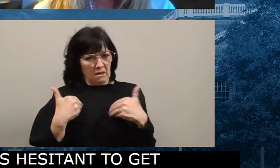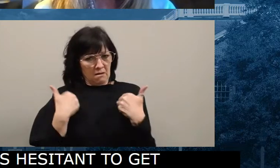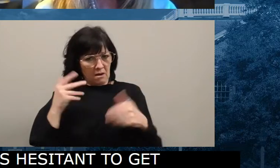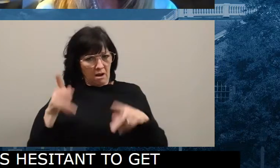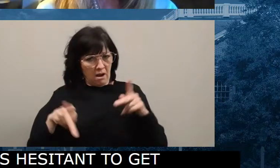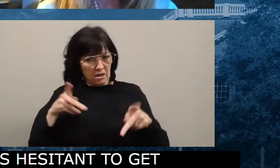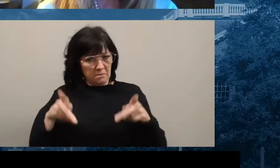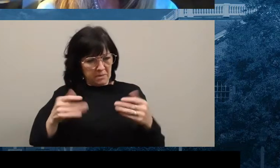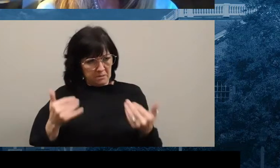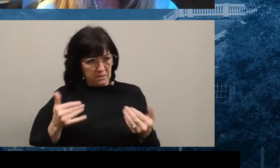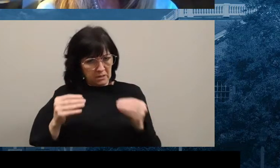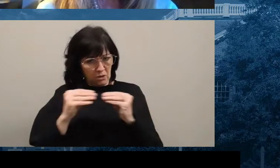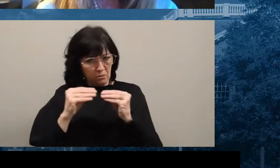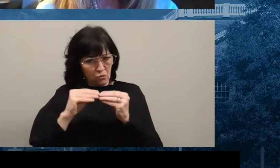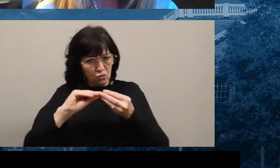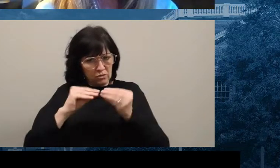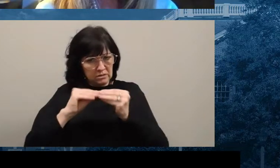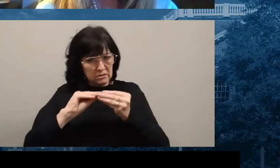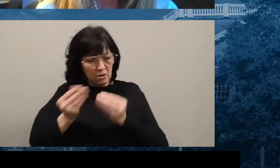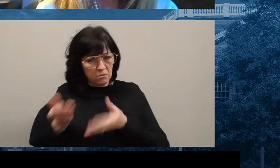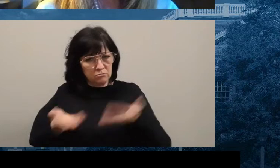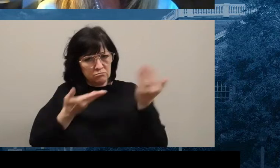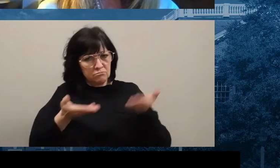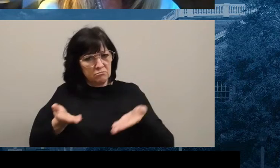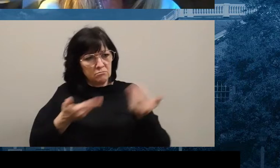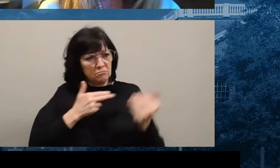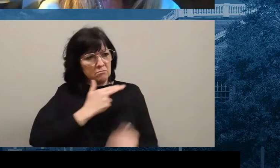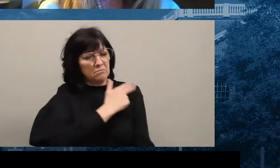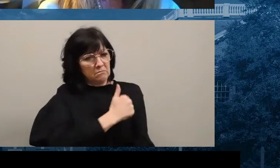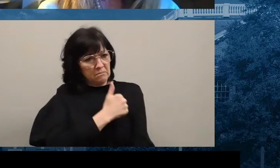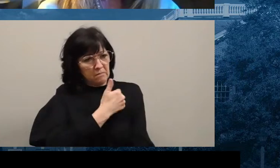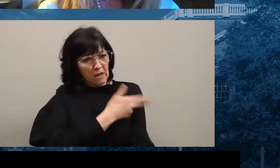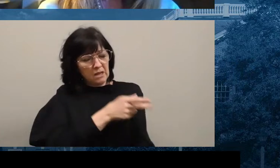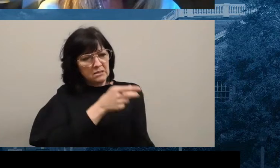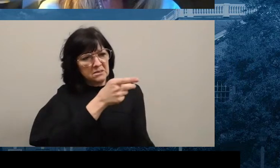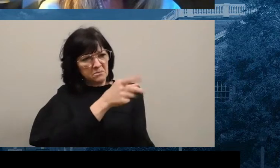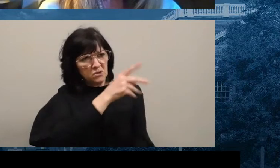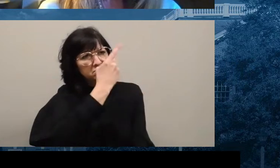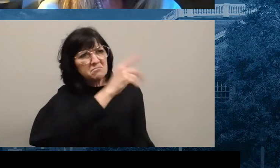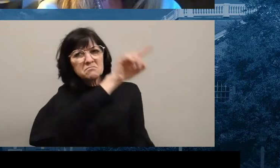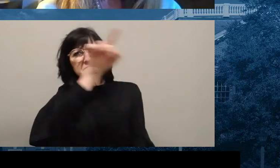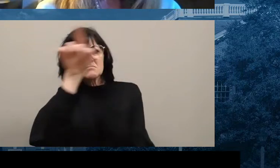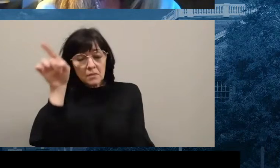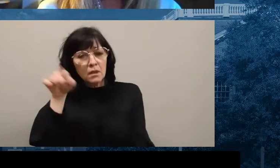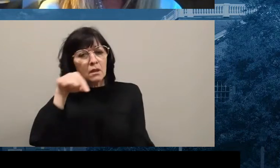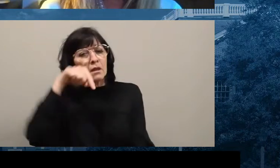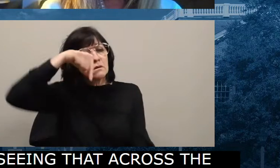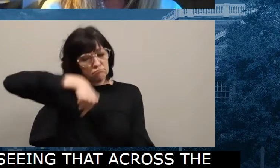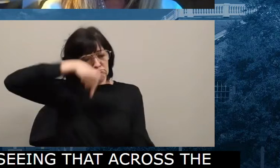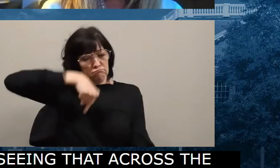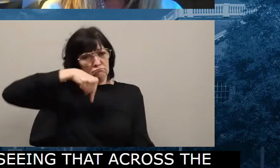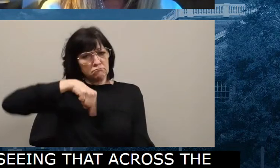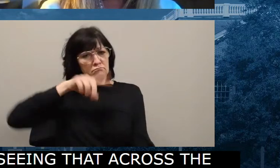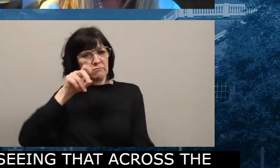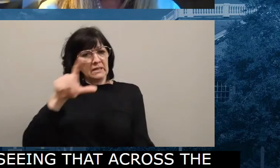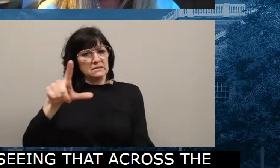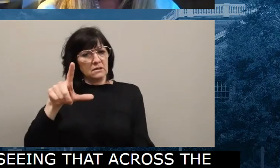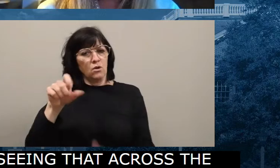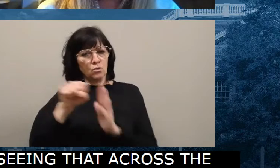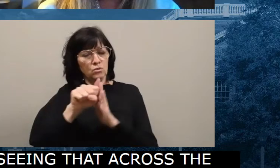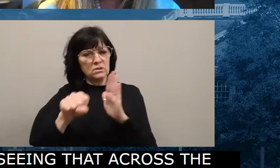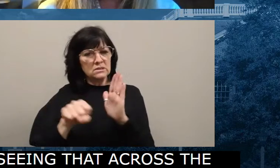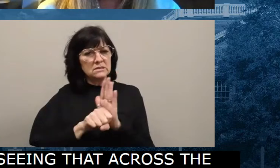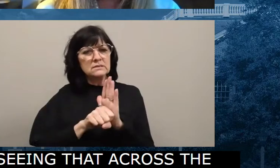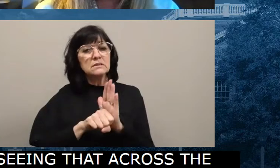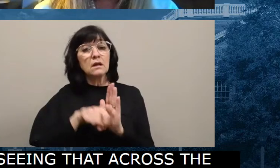more accurate picture or shed any light on who's being hospitalized by the virus here in Delaware. Yeah, so Dr. Rattay could probably answer that better than I, but